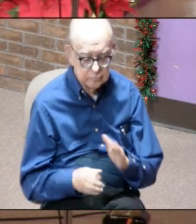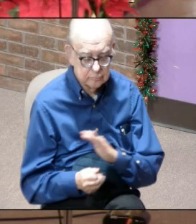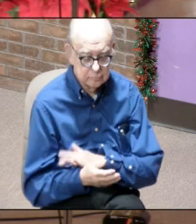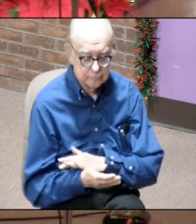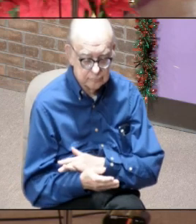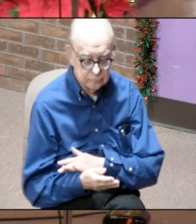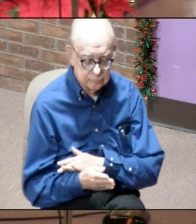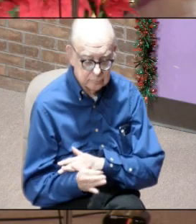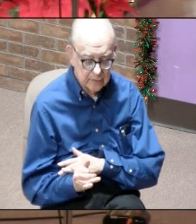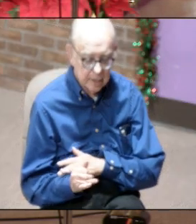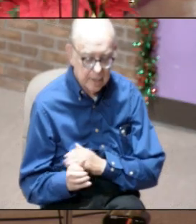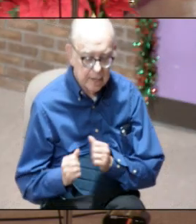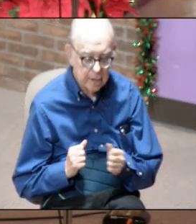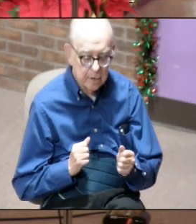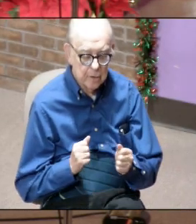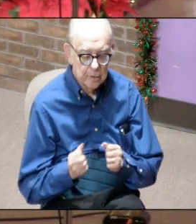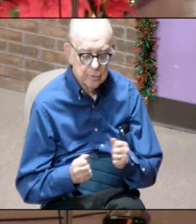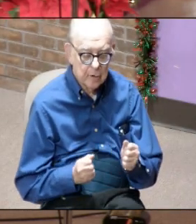by a drive-by.